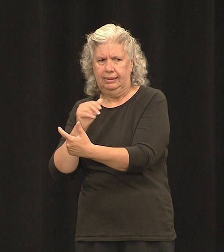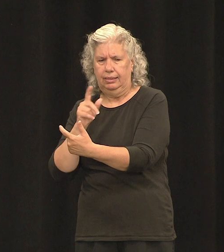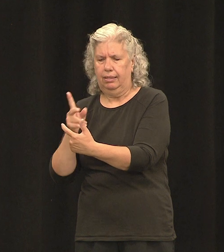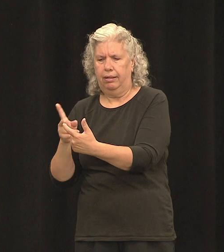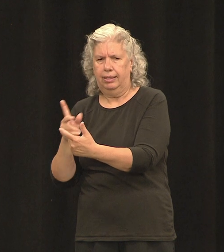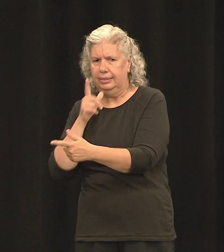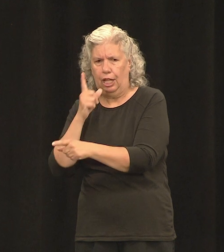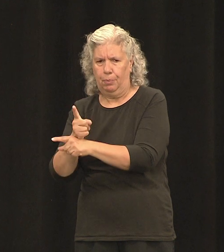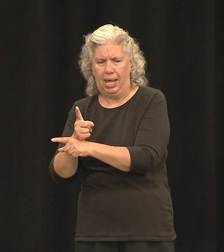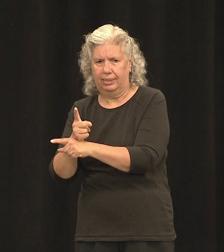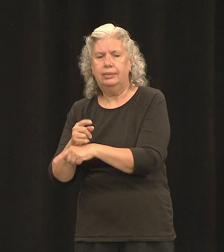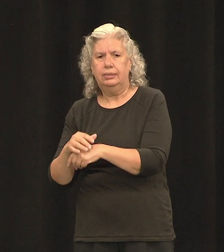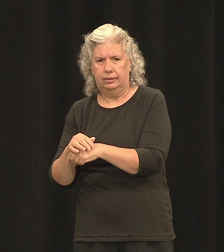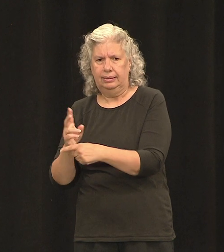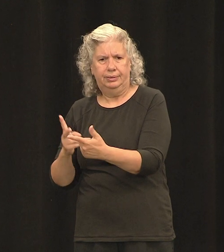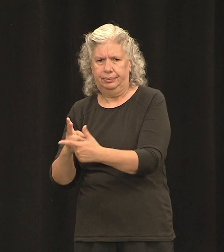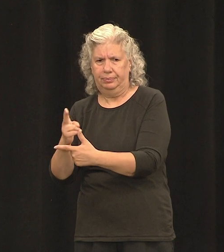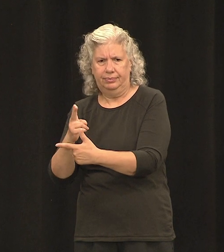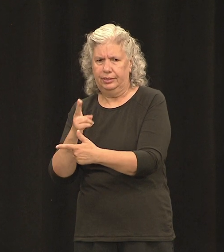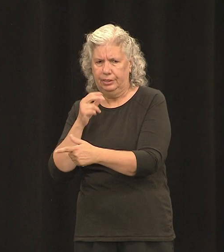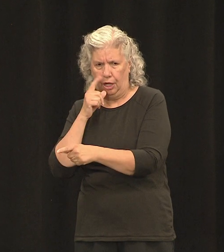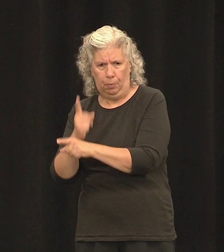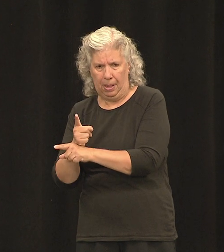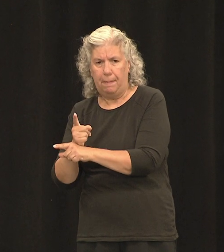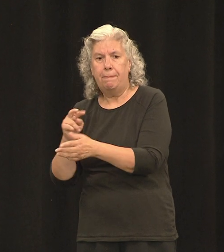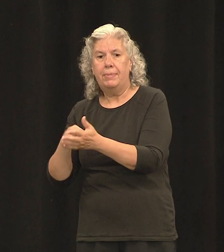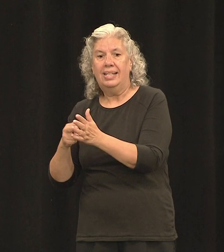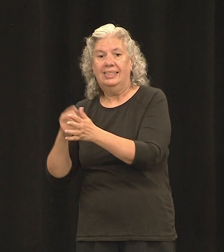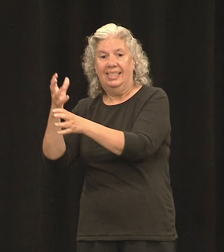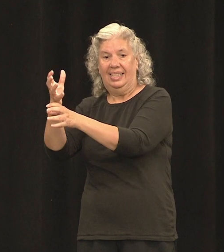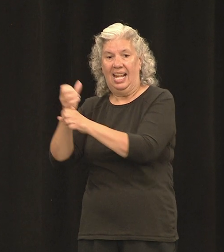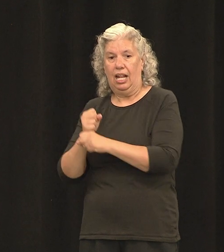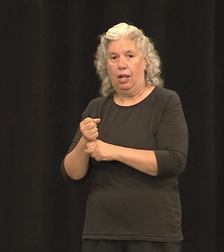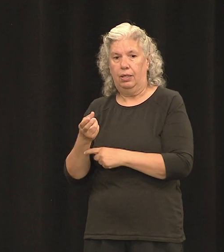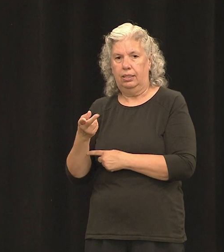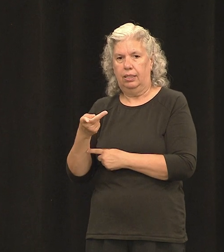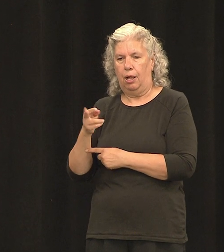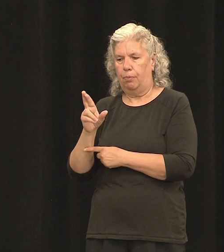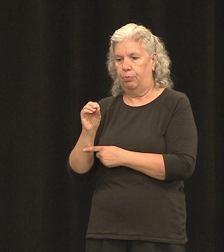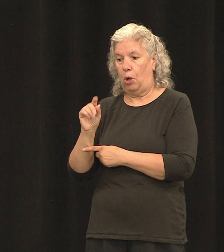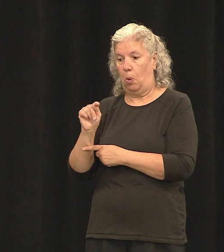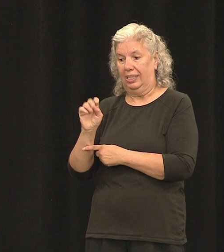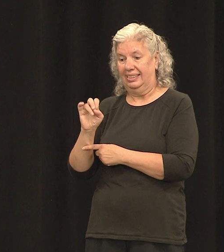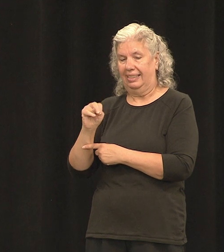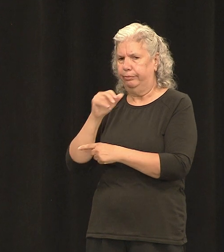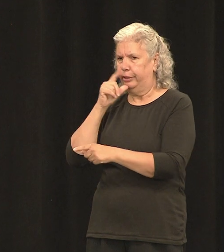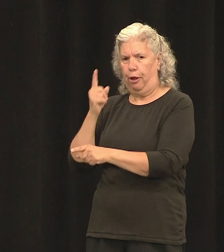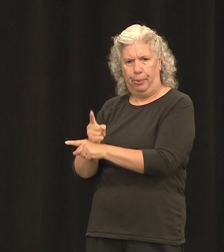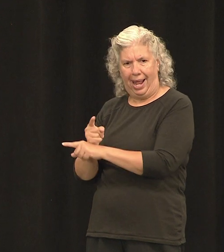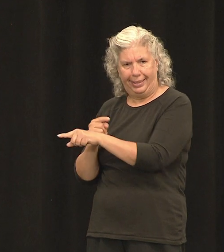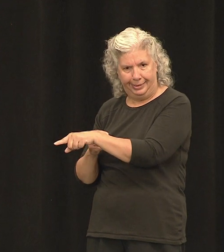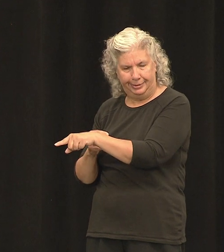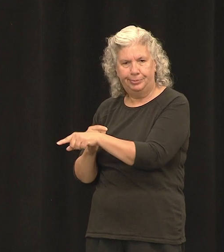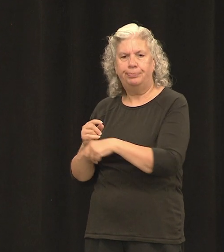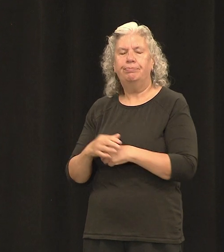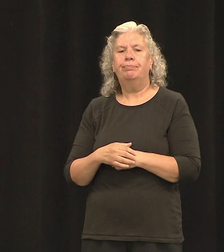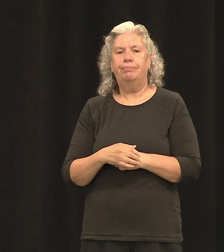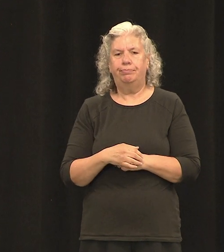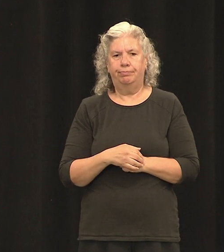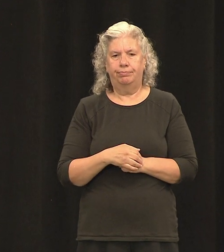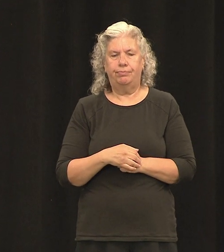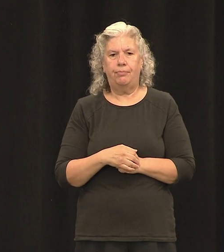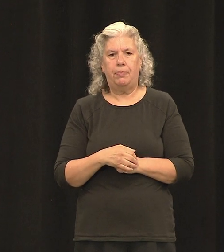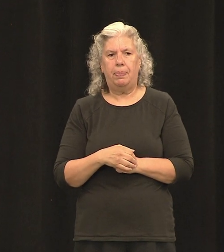to an incorrect protein. In my lab, we developed antisense